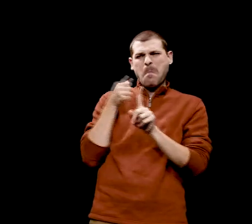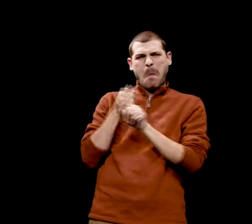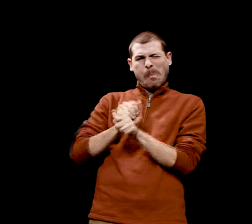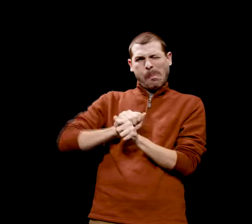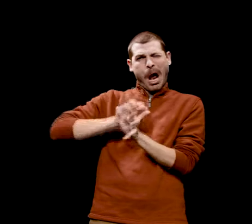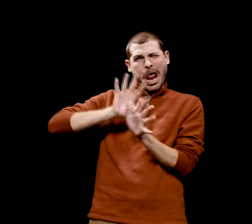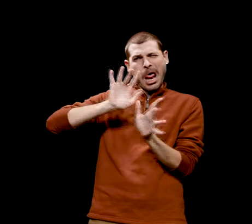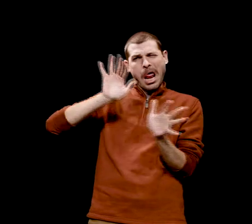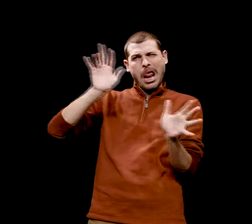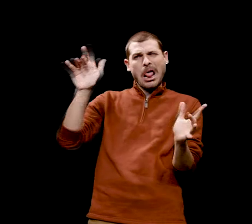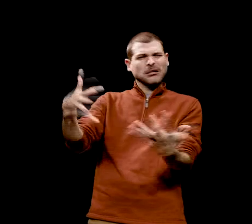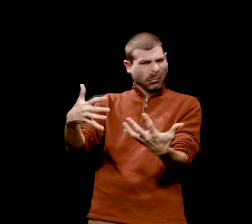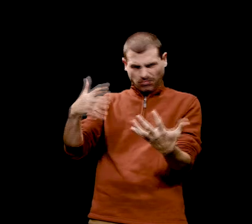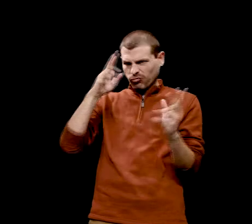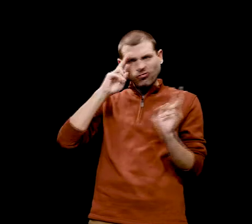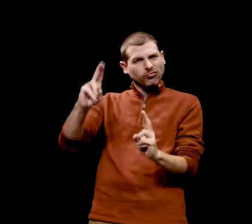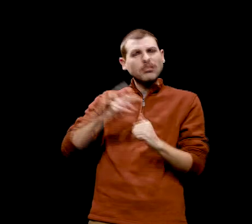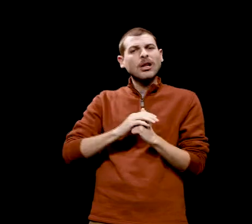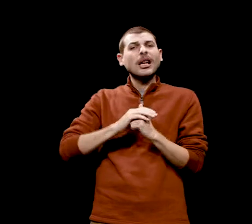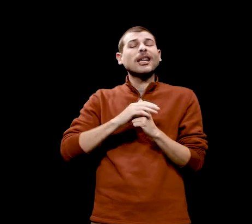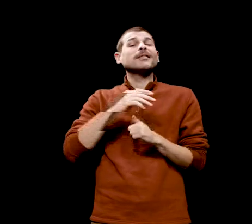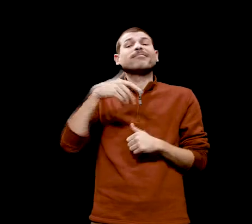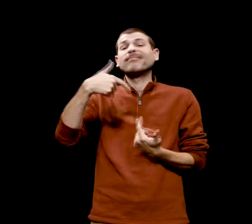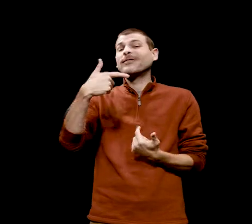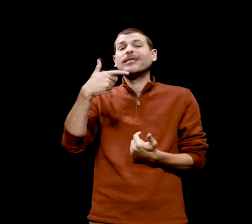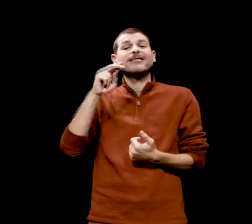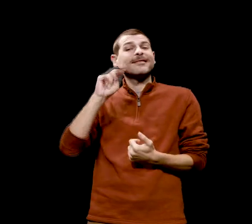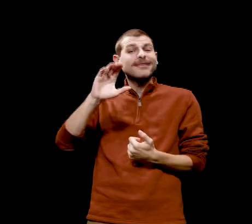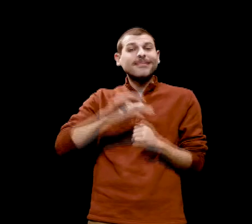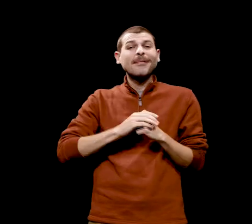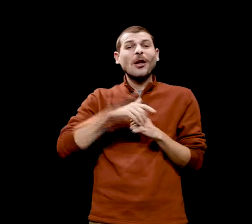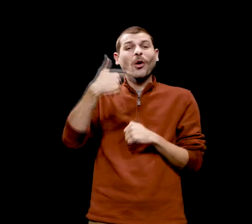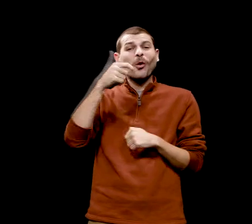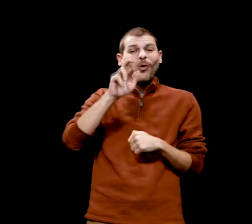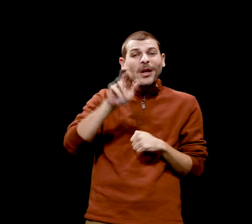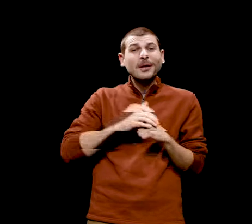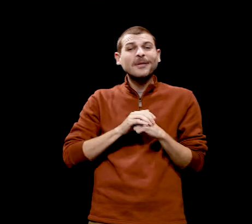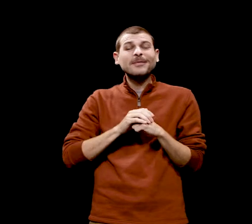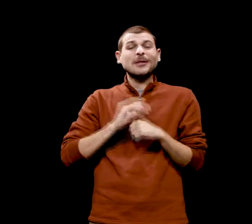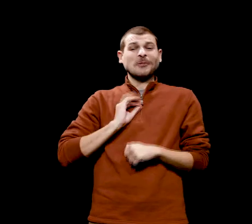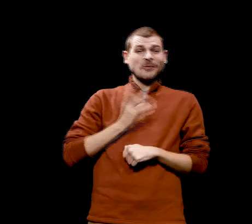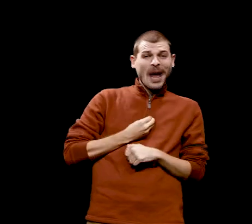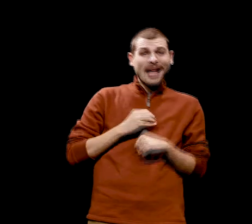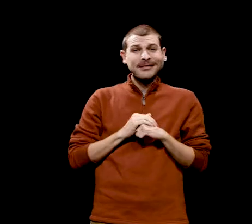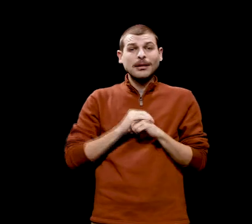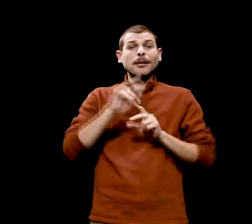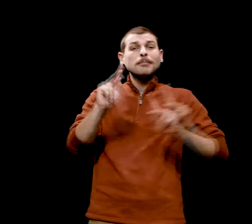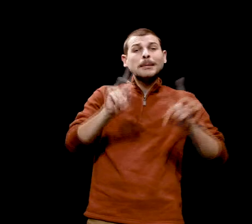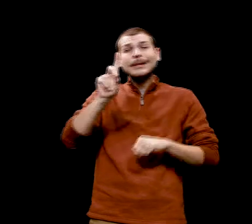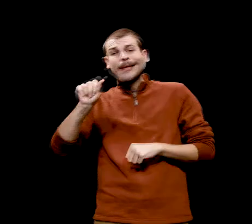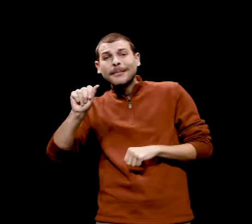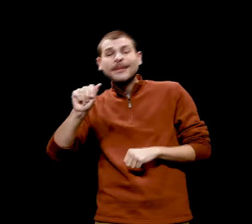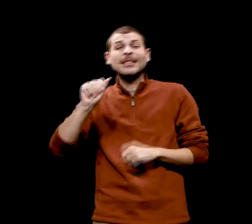trans, NB, and gender nonconforming folks, to femmes, queer folks, and people living with disabilities, both visible and invisible,